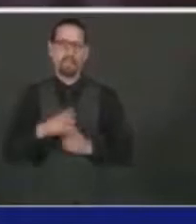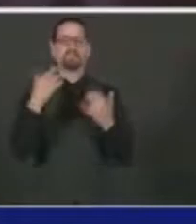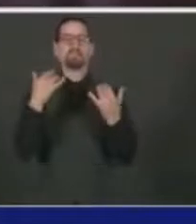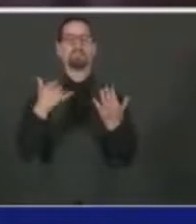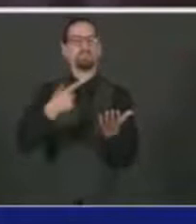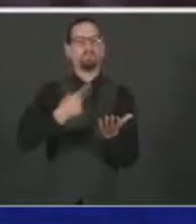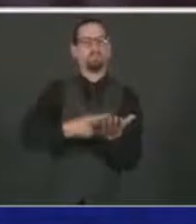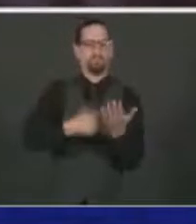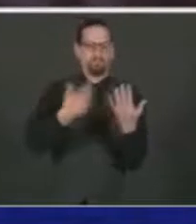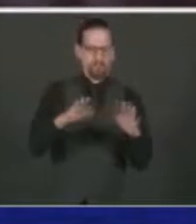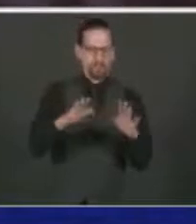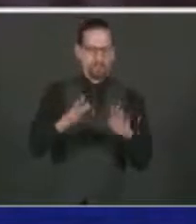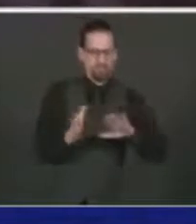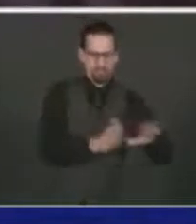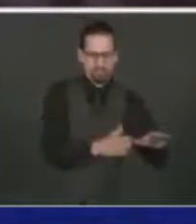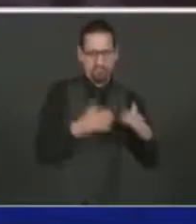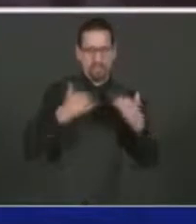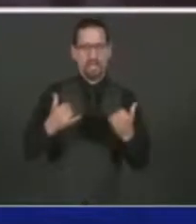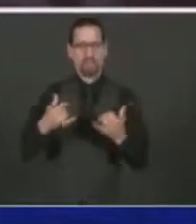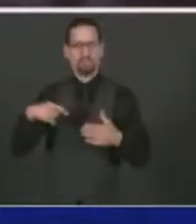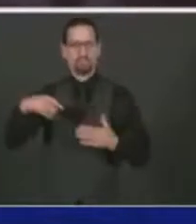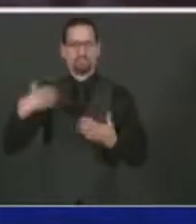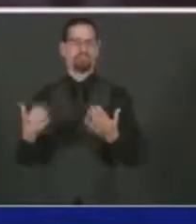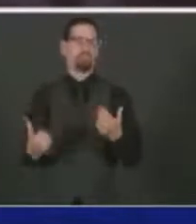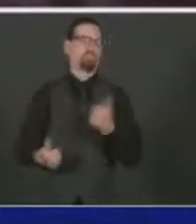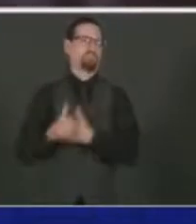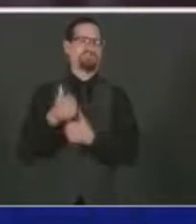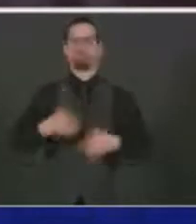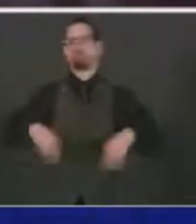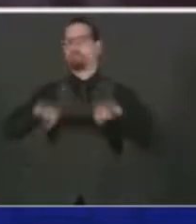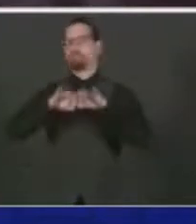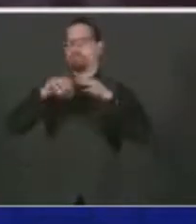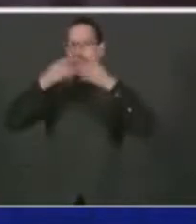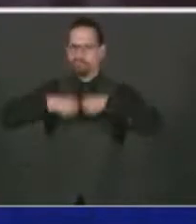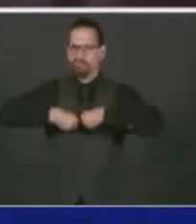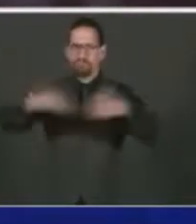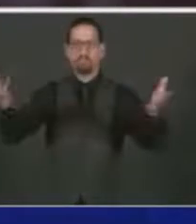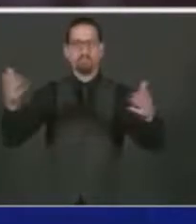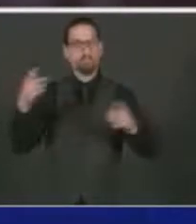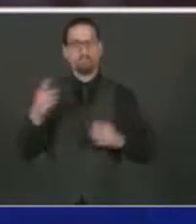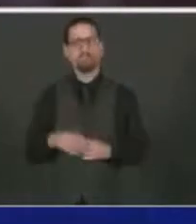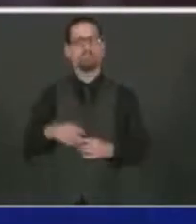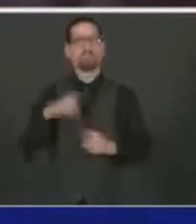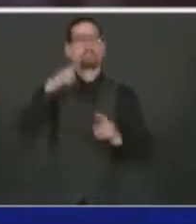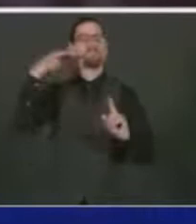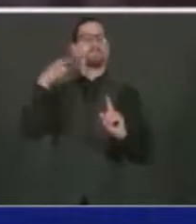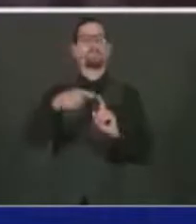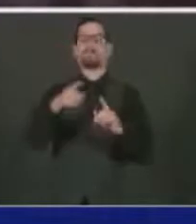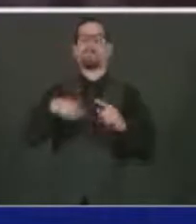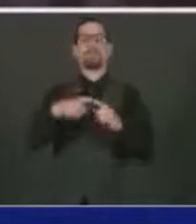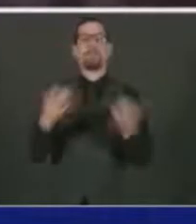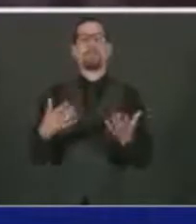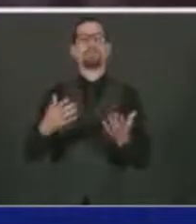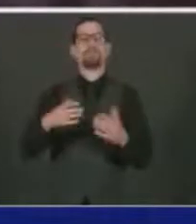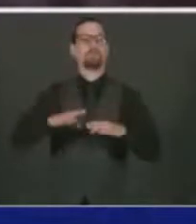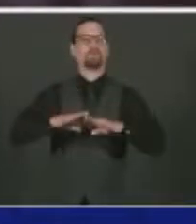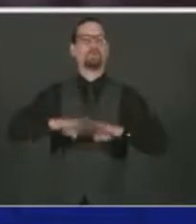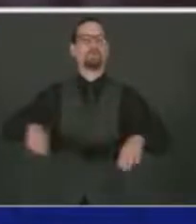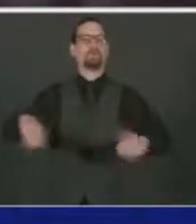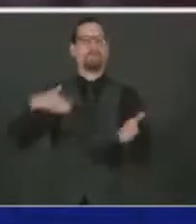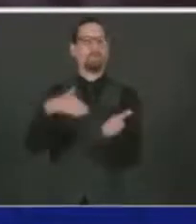And it relates to our children and a potential public health crisis that we could have with our children if we